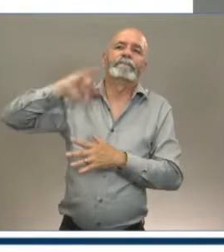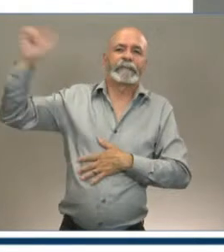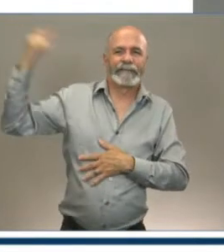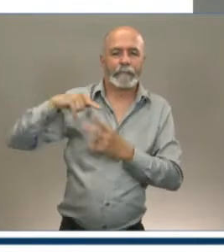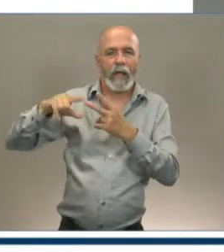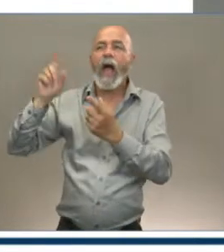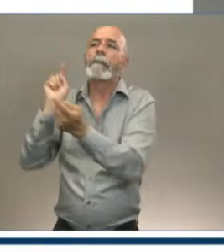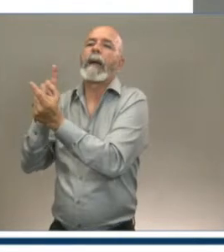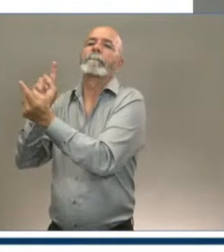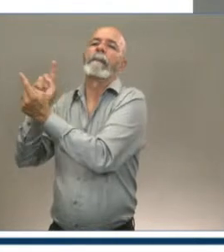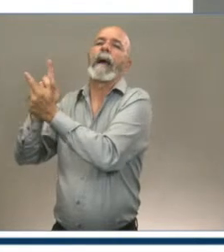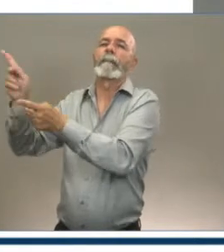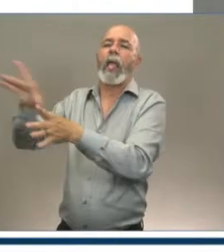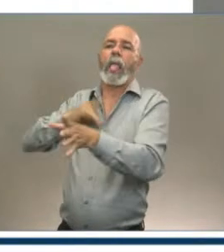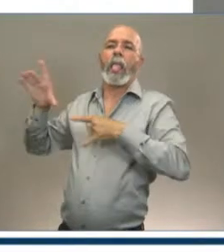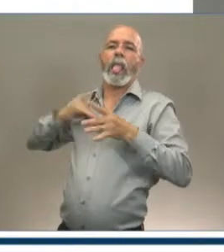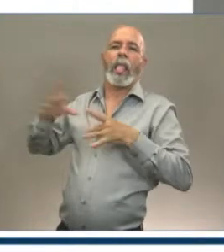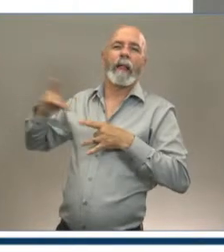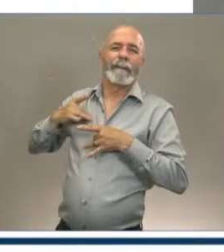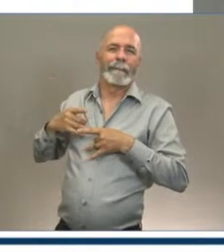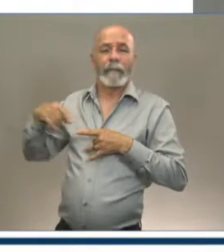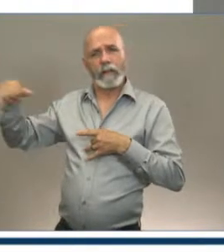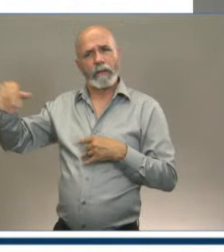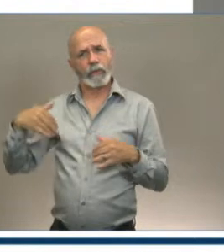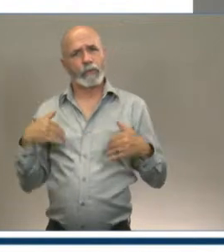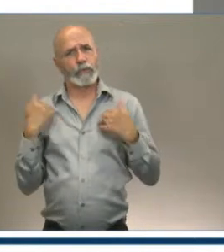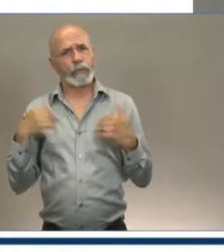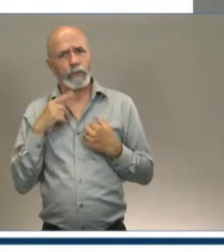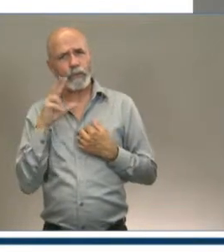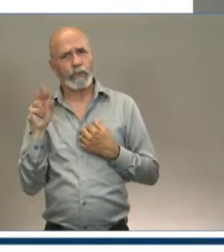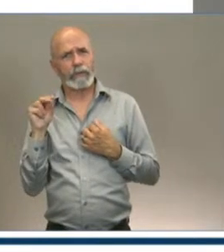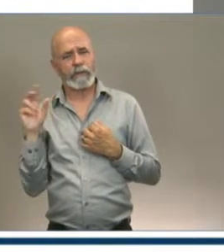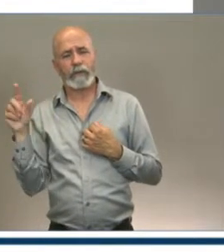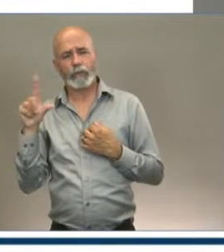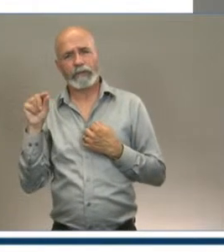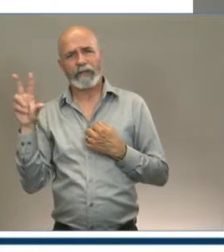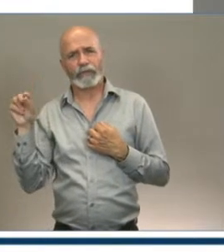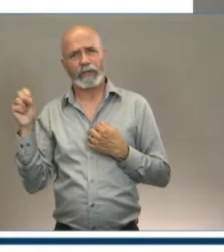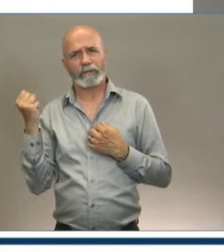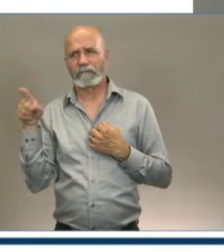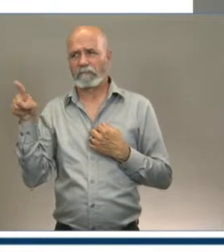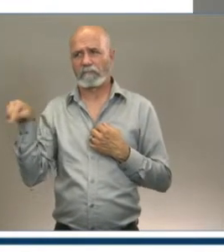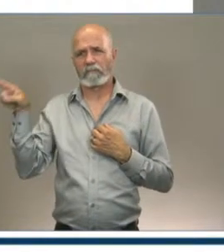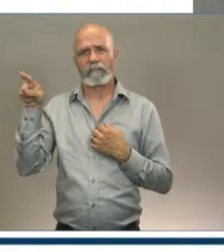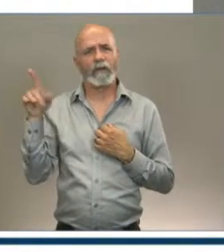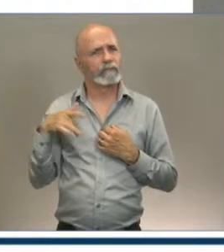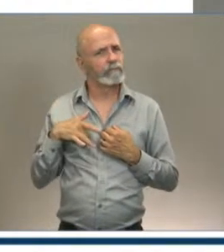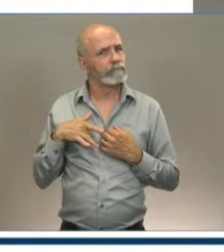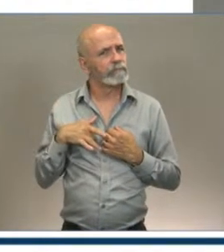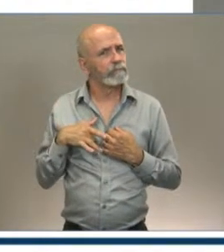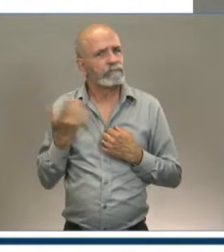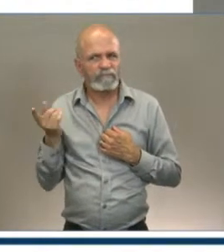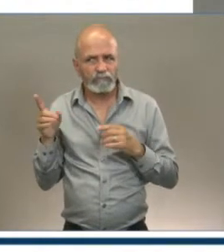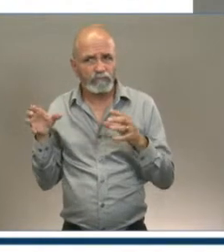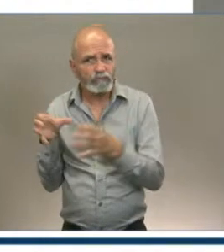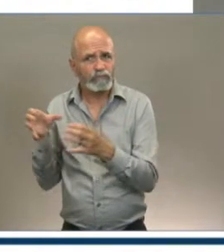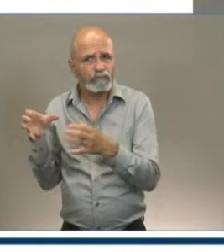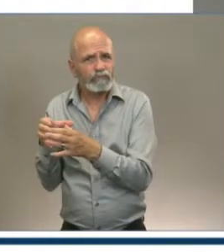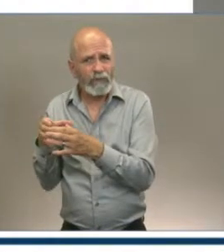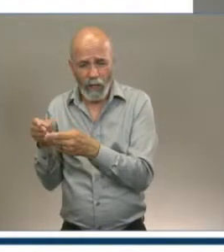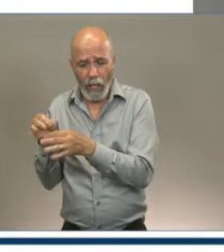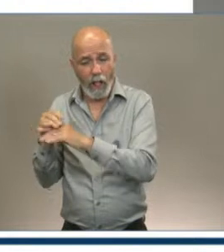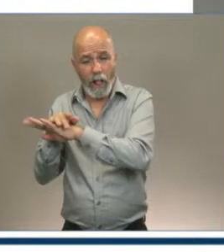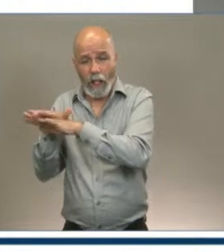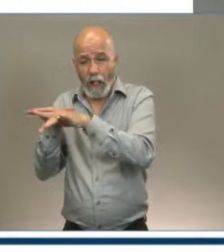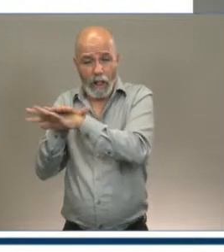But what we're seeing most concerning is this concentration in 20, 30-year-olds, which seems to be local transmission. We have